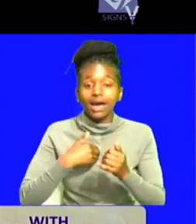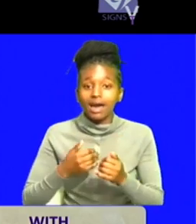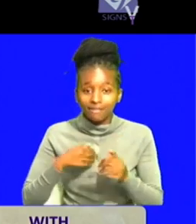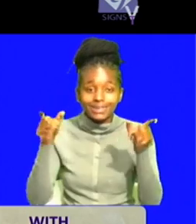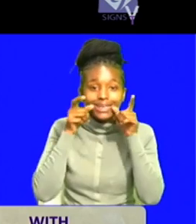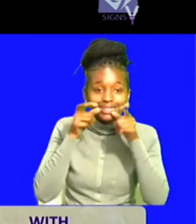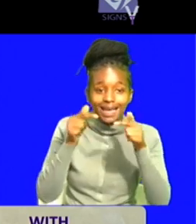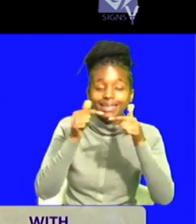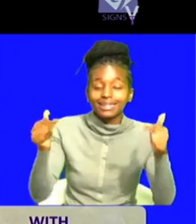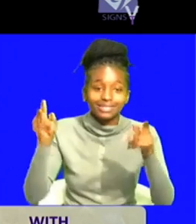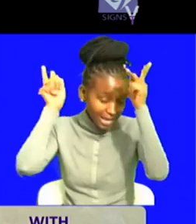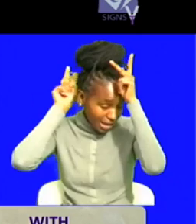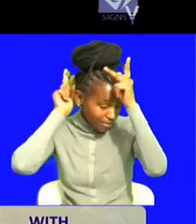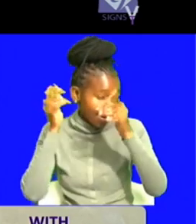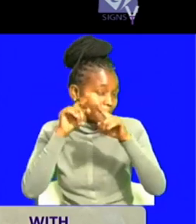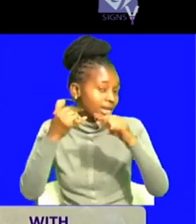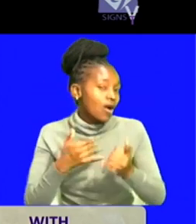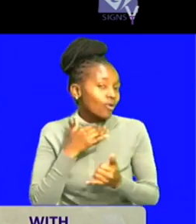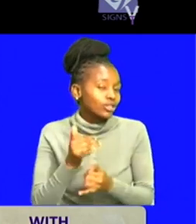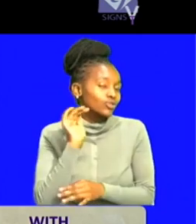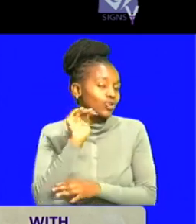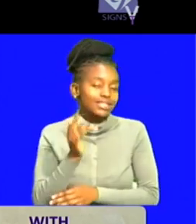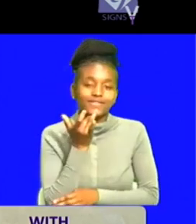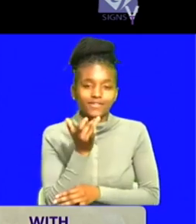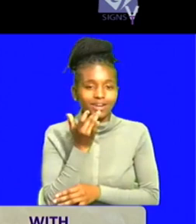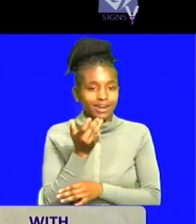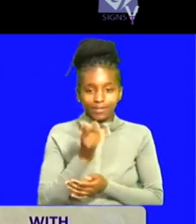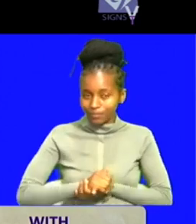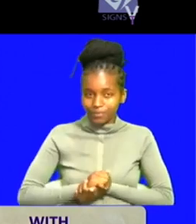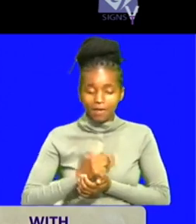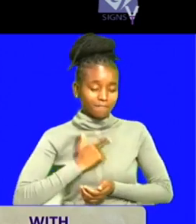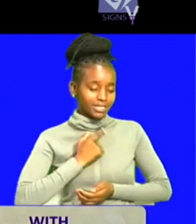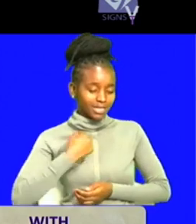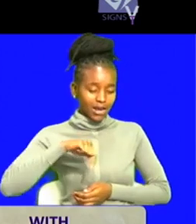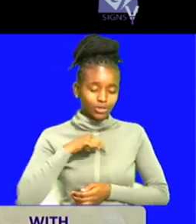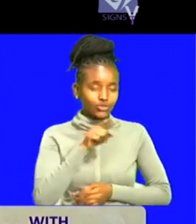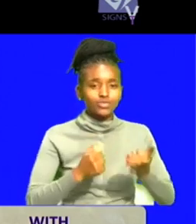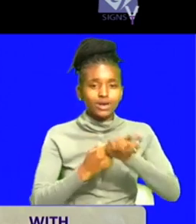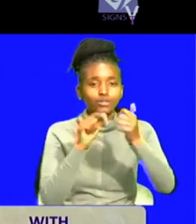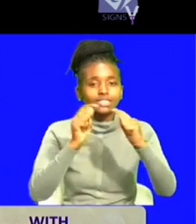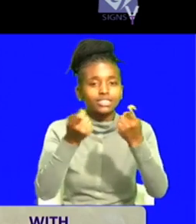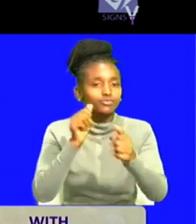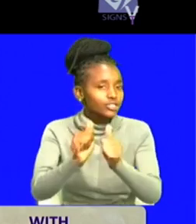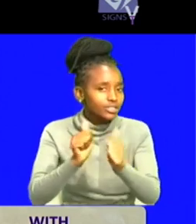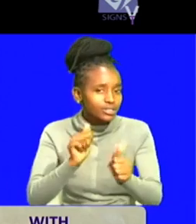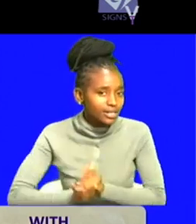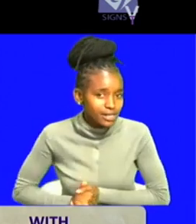Let me just begin with asking his favorites. Let's start with you, Telvin. We went into Tusker, or we went into Kakamega Homeboyz?